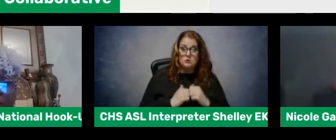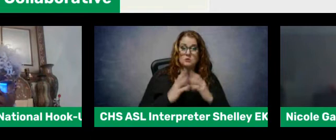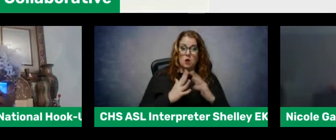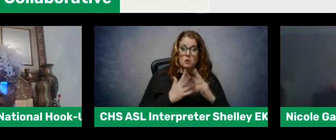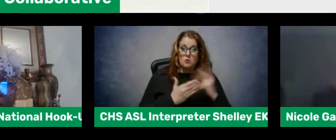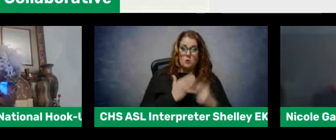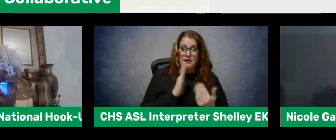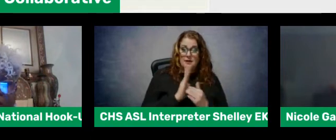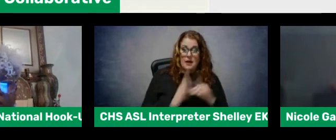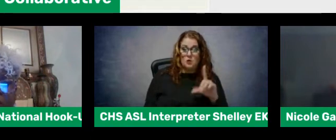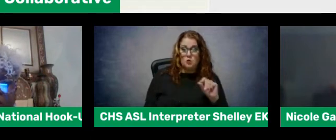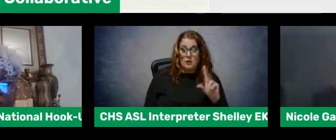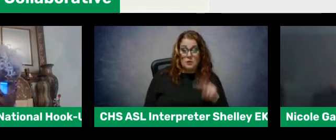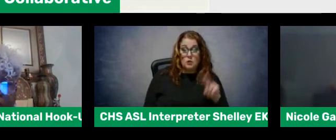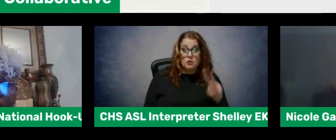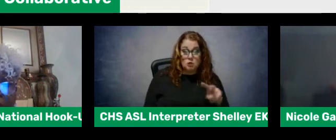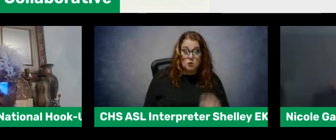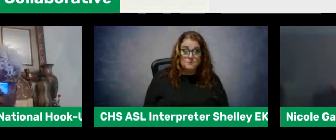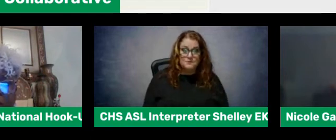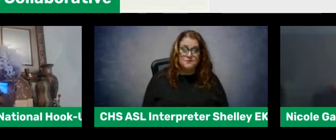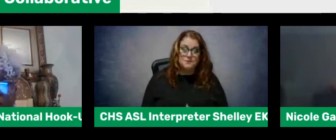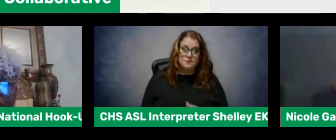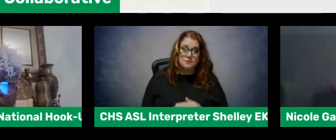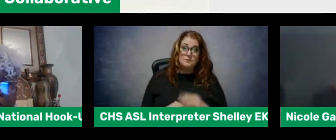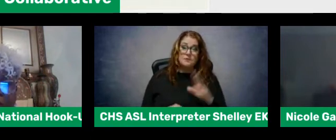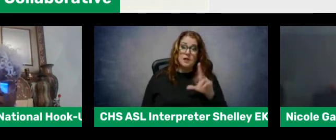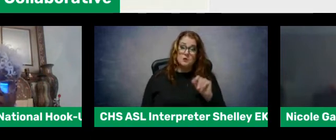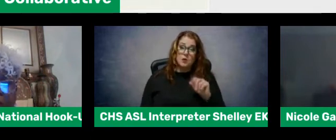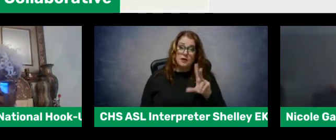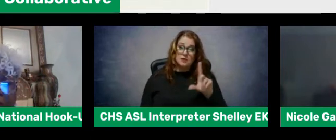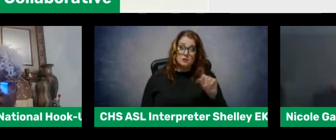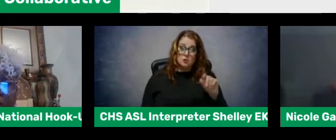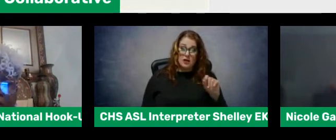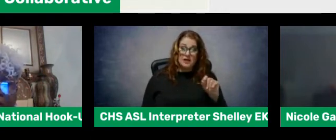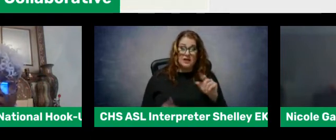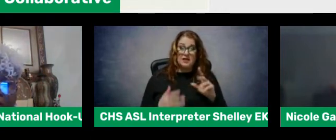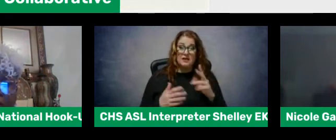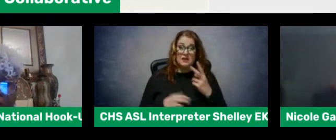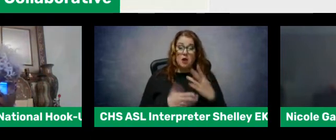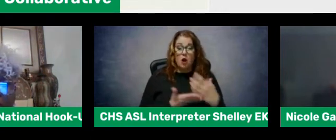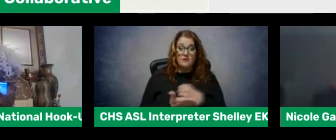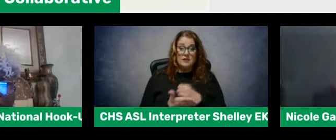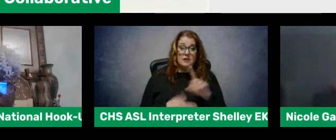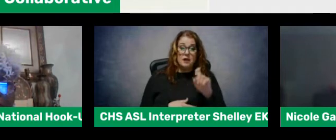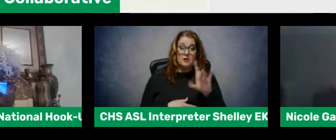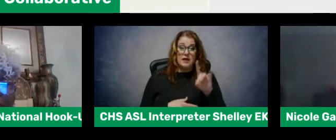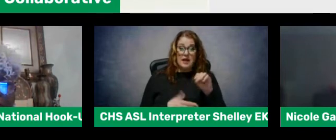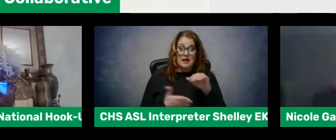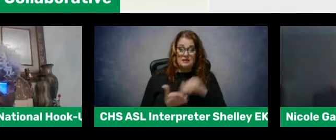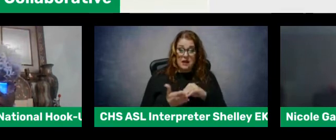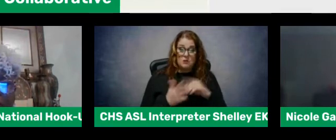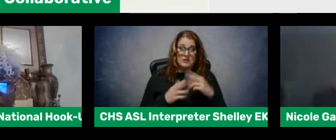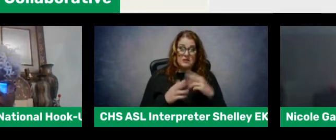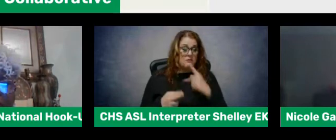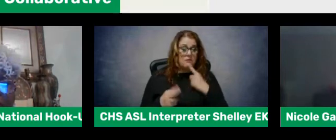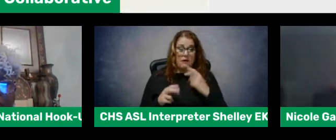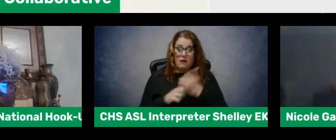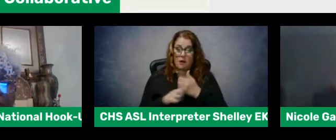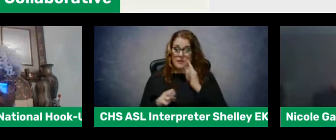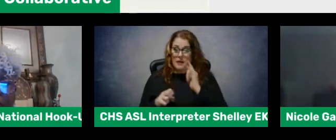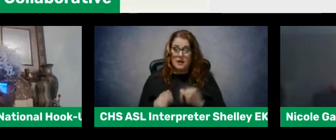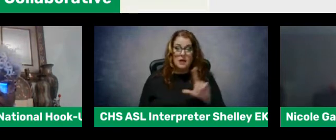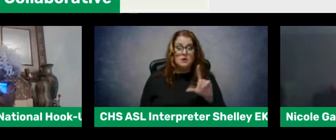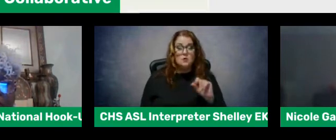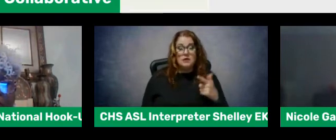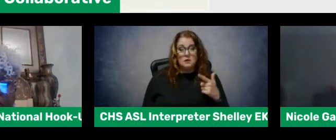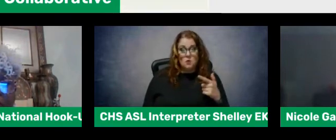in 2022. In 2020, our harvest was 180,000 pounds. I did not update this. In